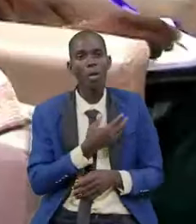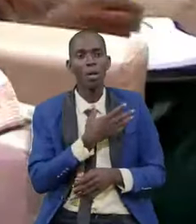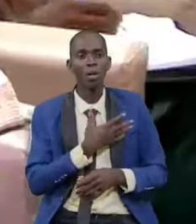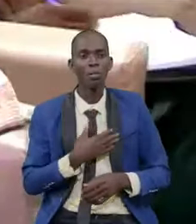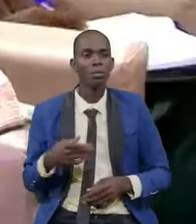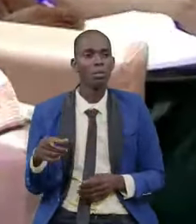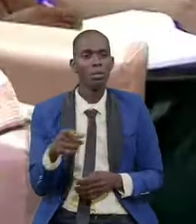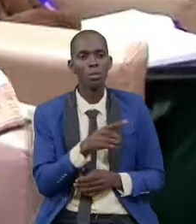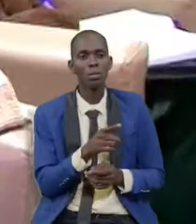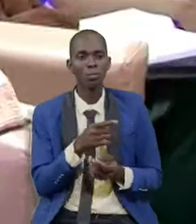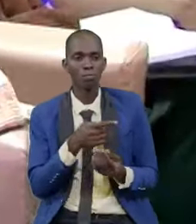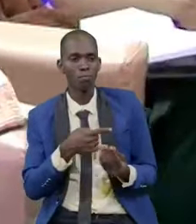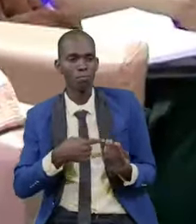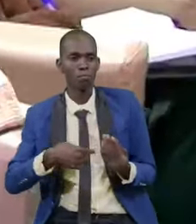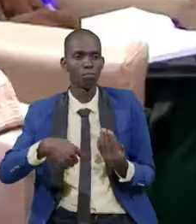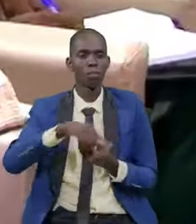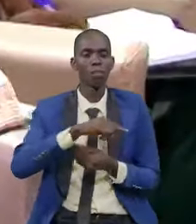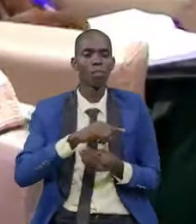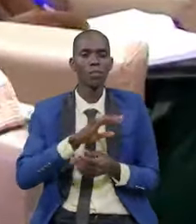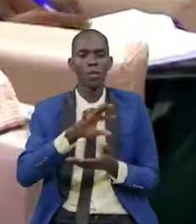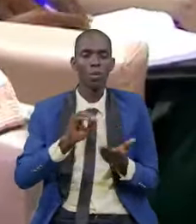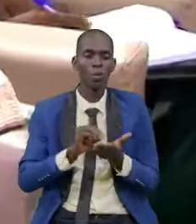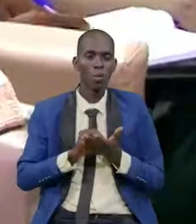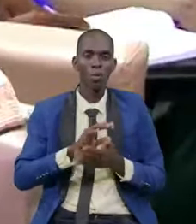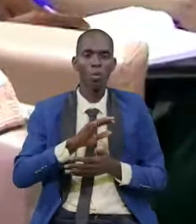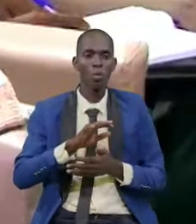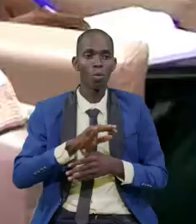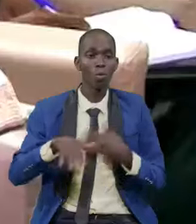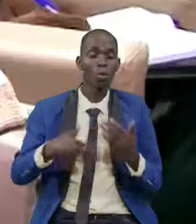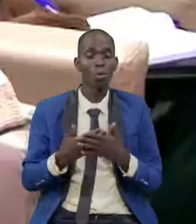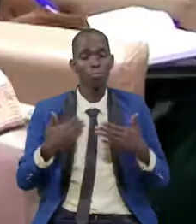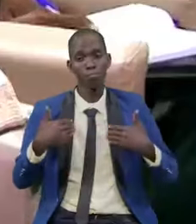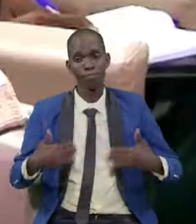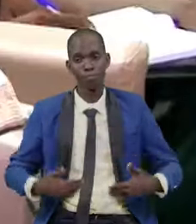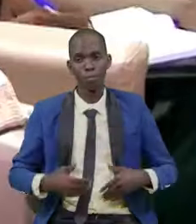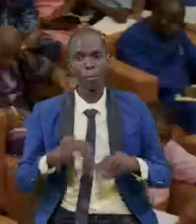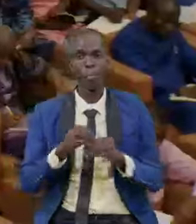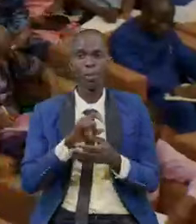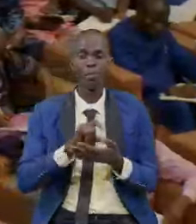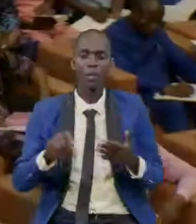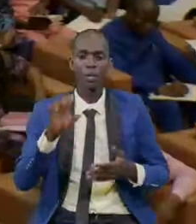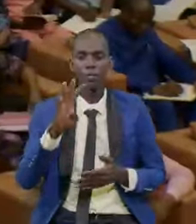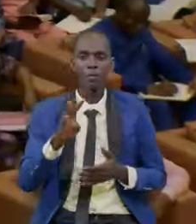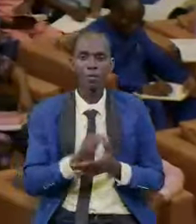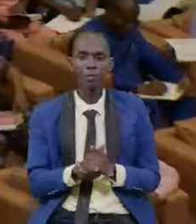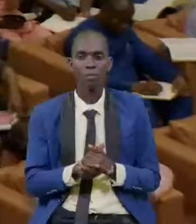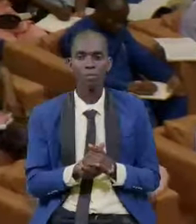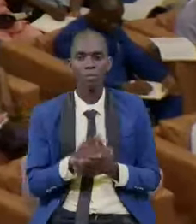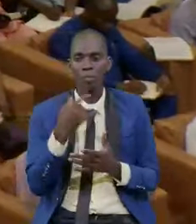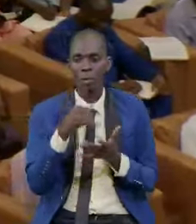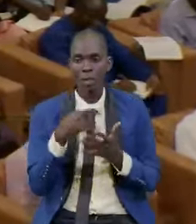about their whole body. Look at verse 4. In verse 4, it says,